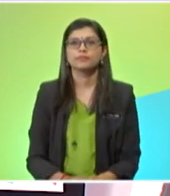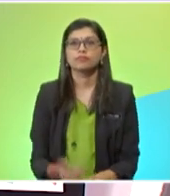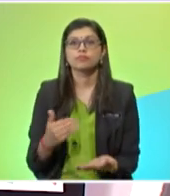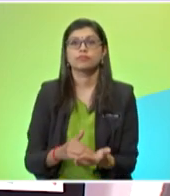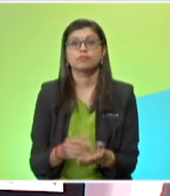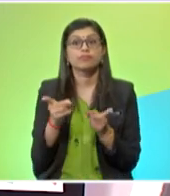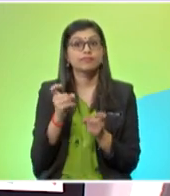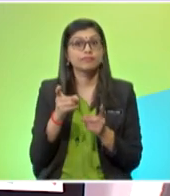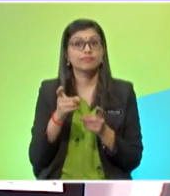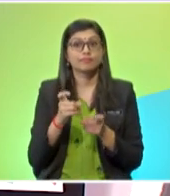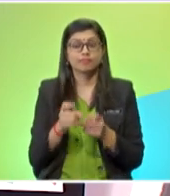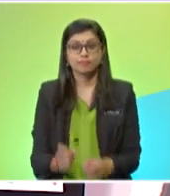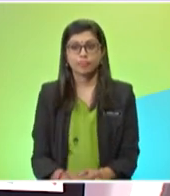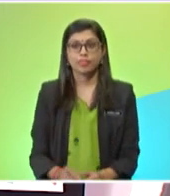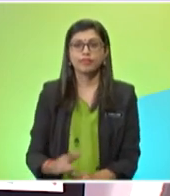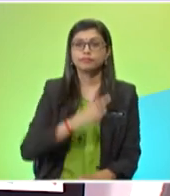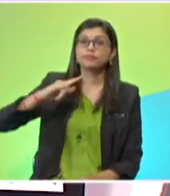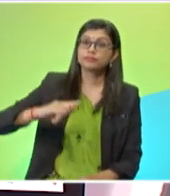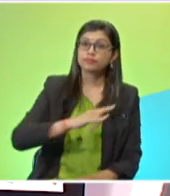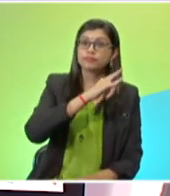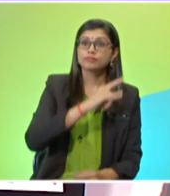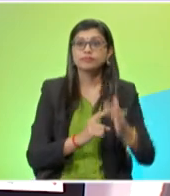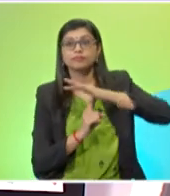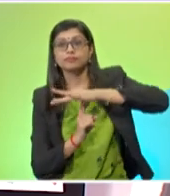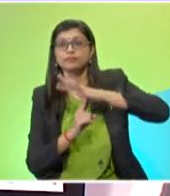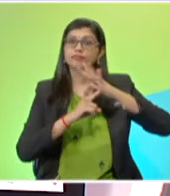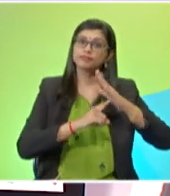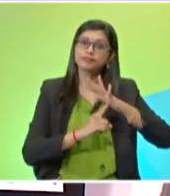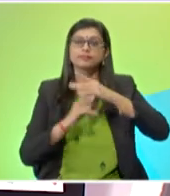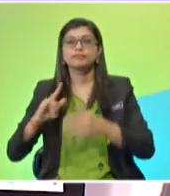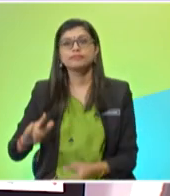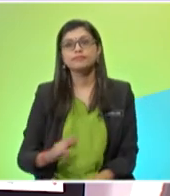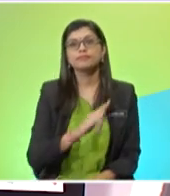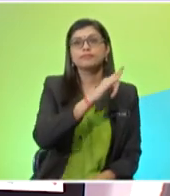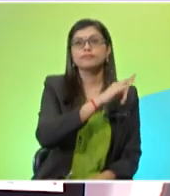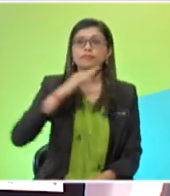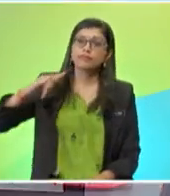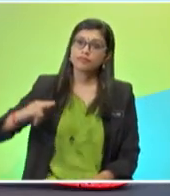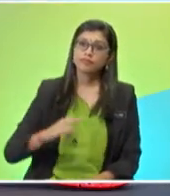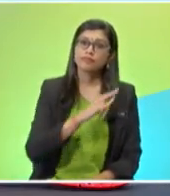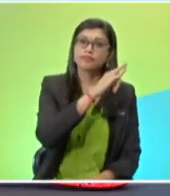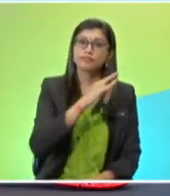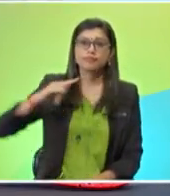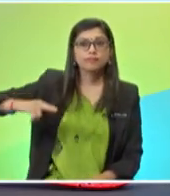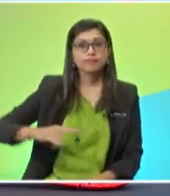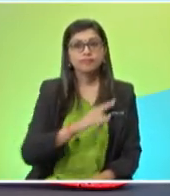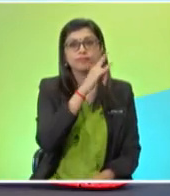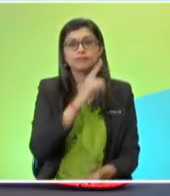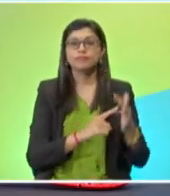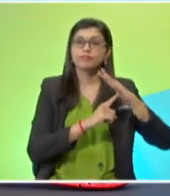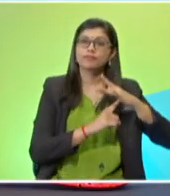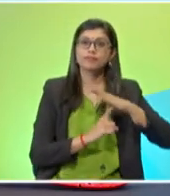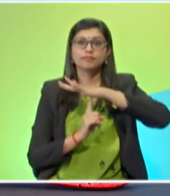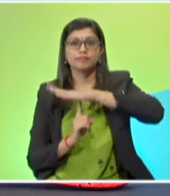Okay, it's getting faster. Wow. Aeroplane, an aeroplane, helicopter, helicopter, an aeroplane, an aeroplane, an